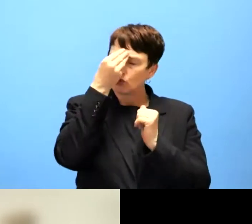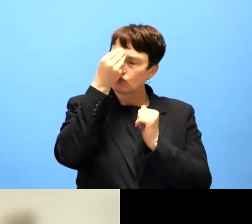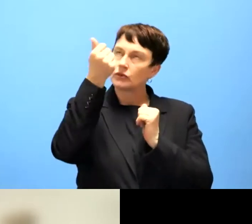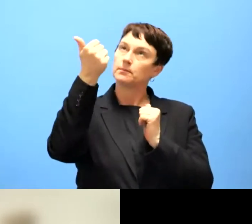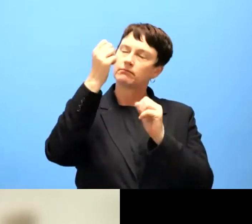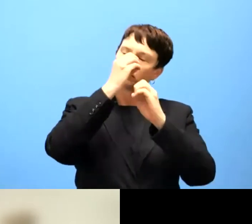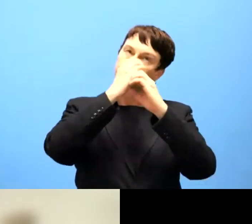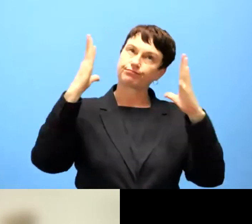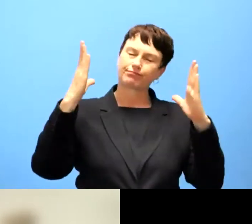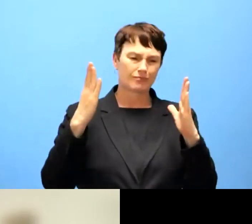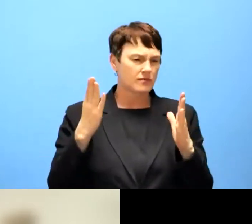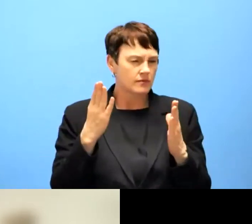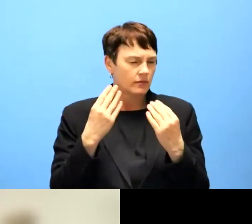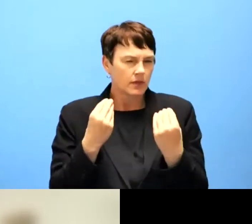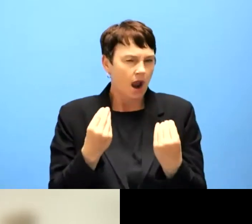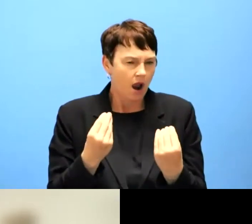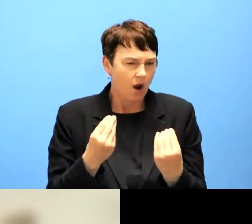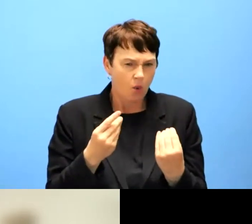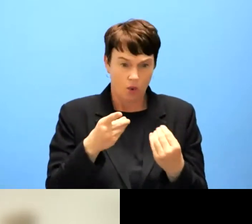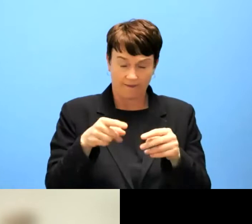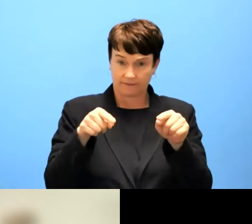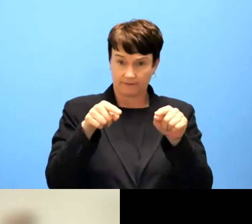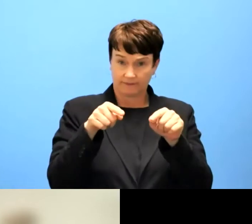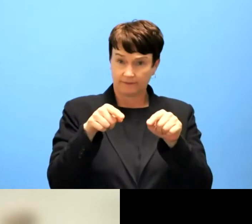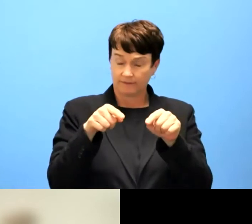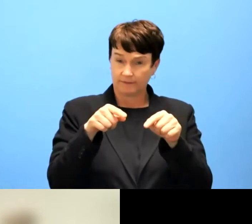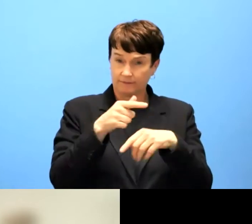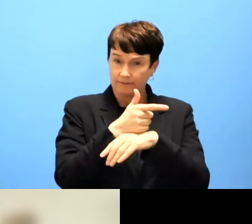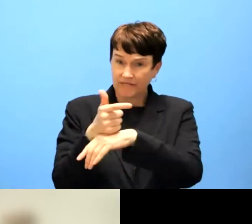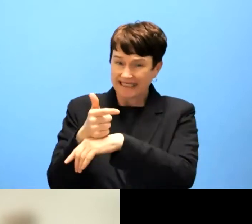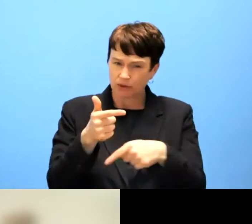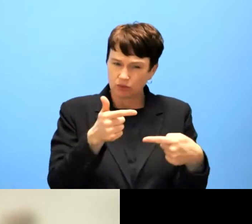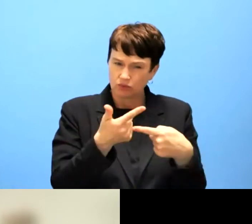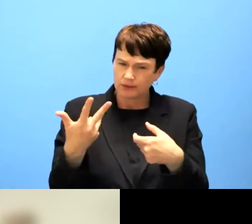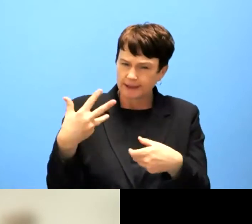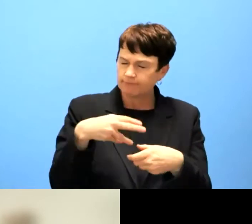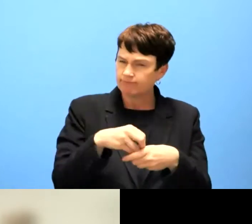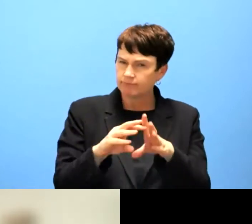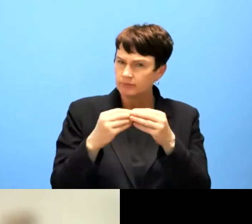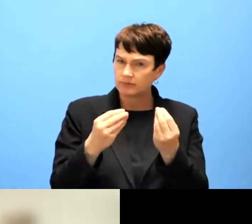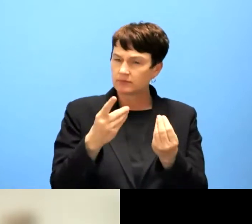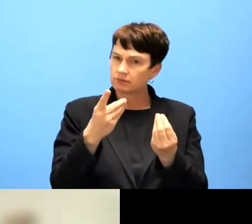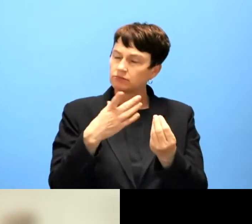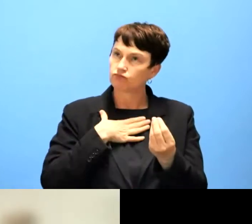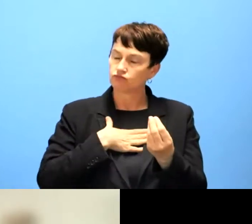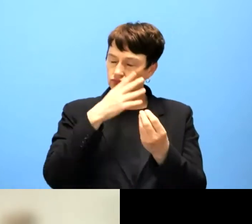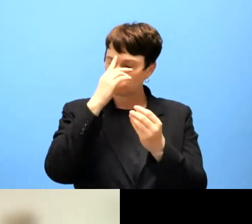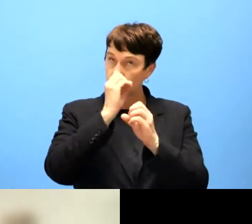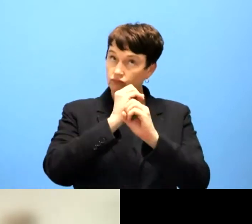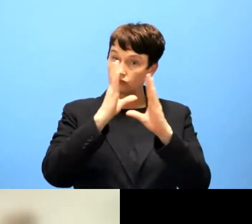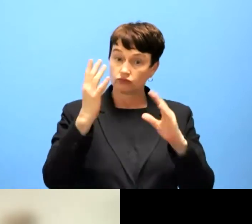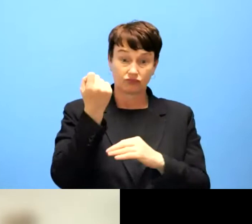really get something that would really help you and your colleagues to understand the document? So I think it